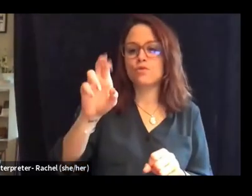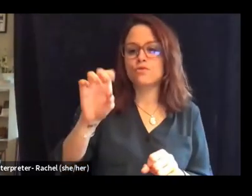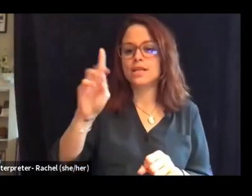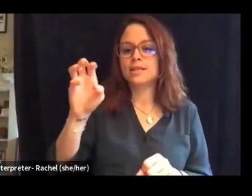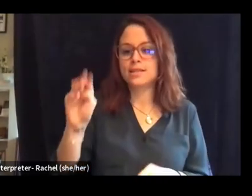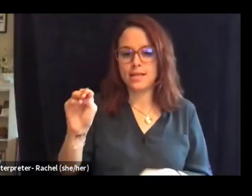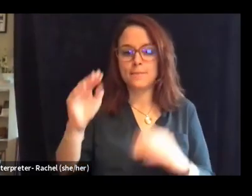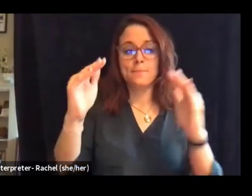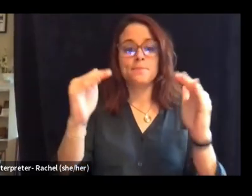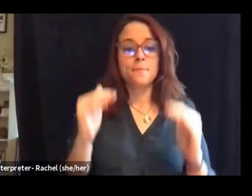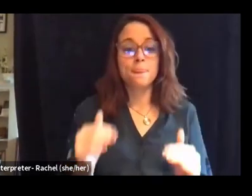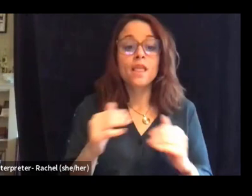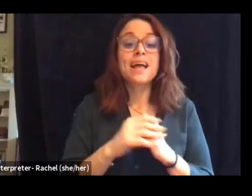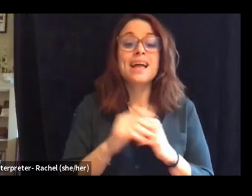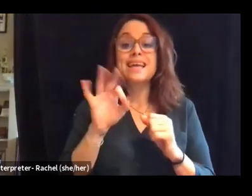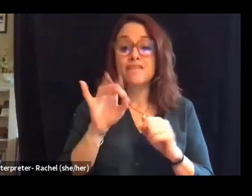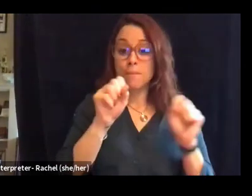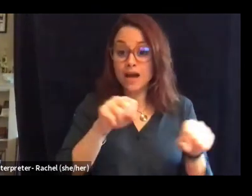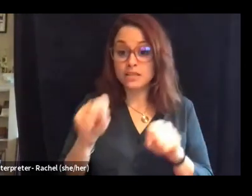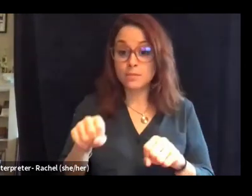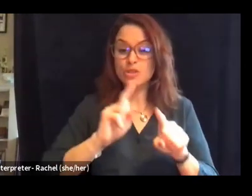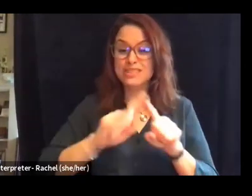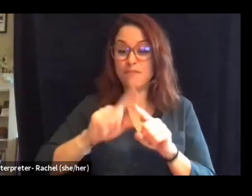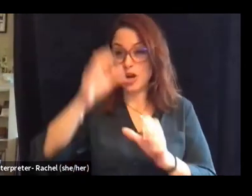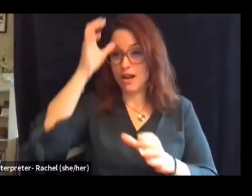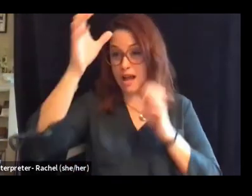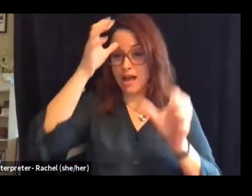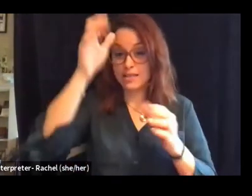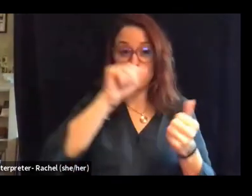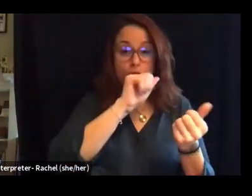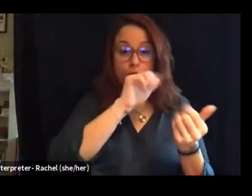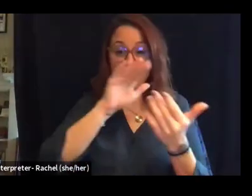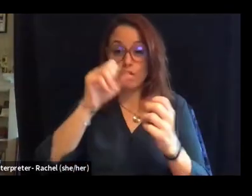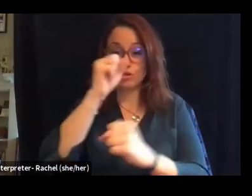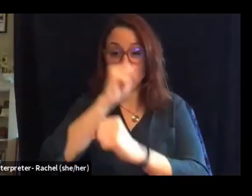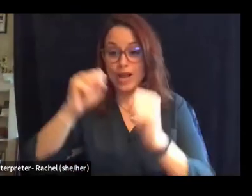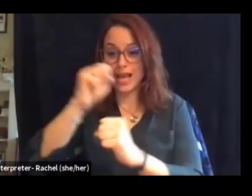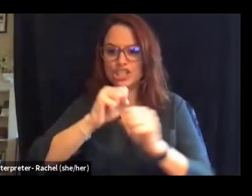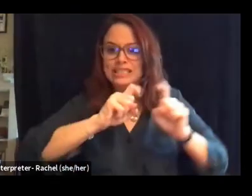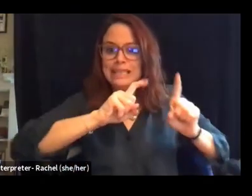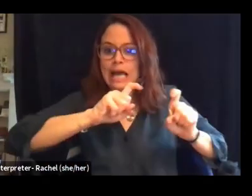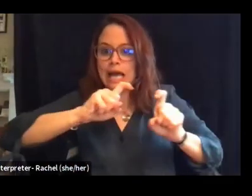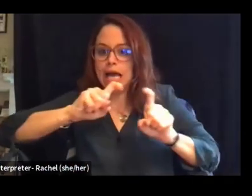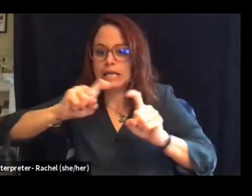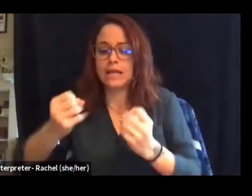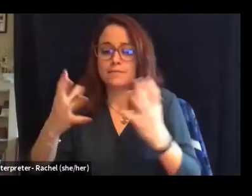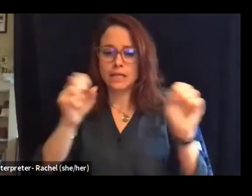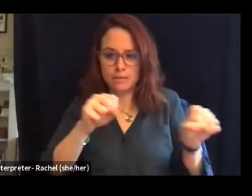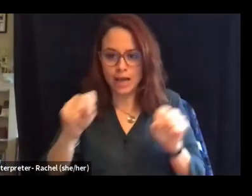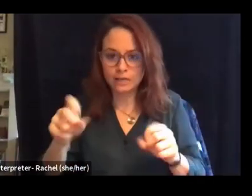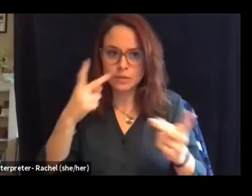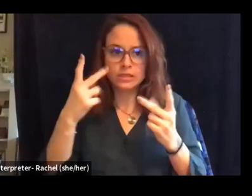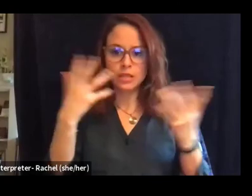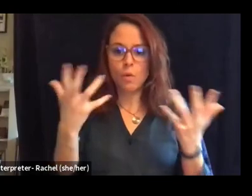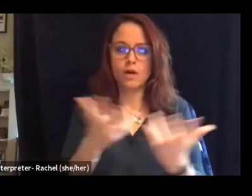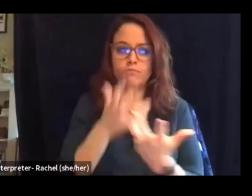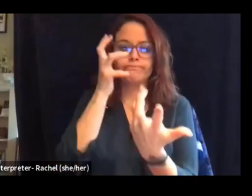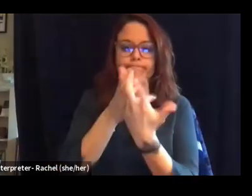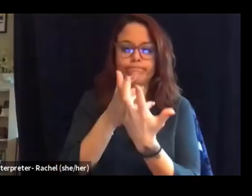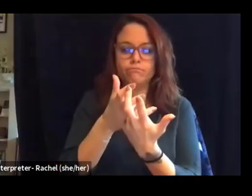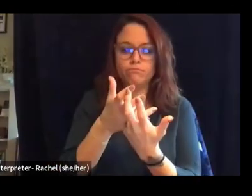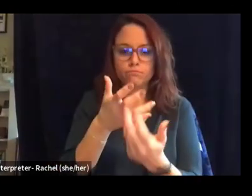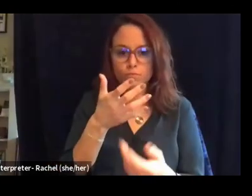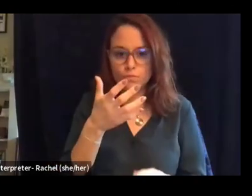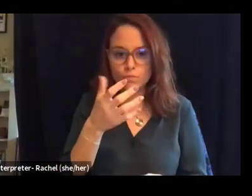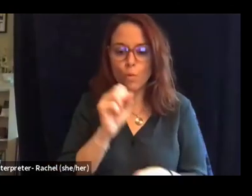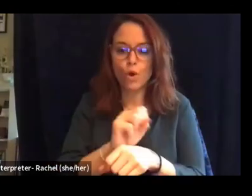multiple creative concepts at any given point in time concurrently to see what works. For digital